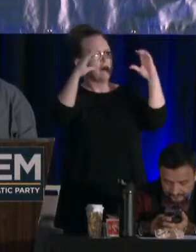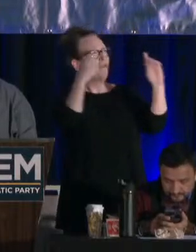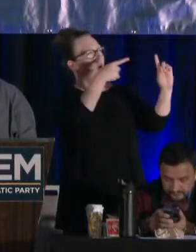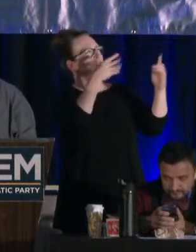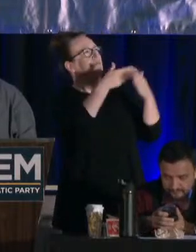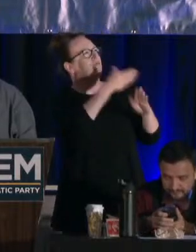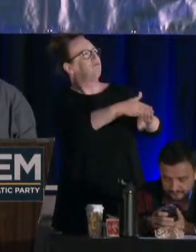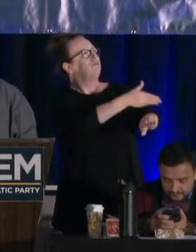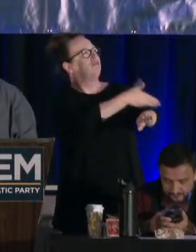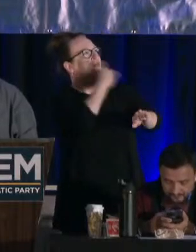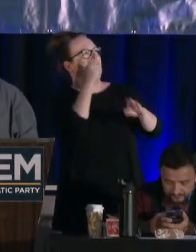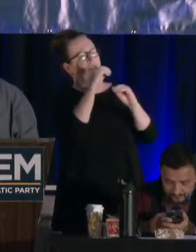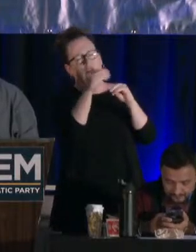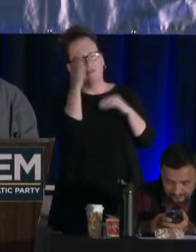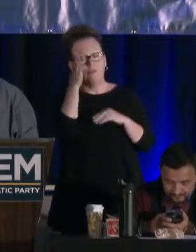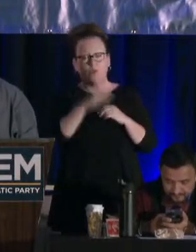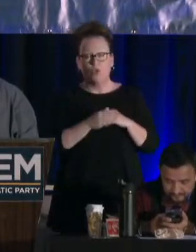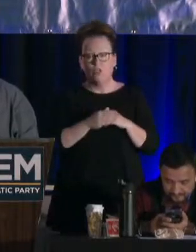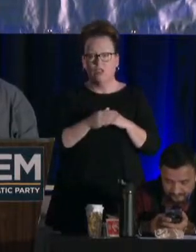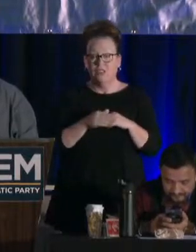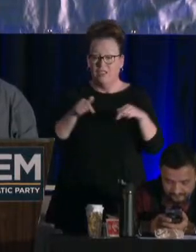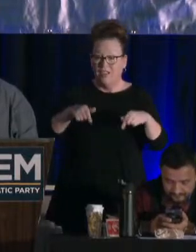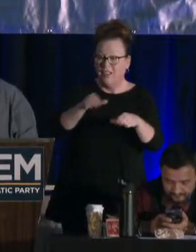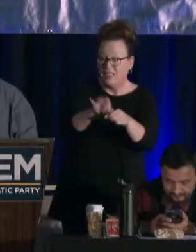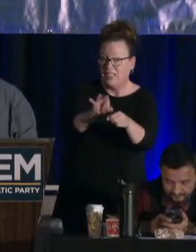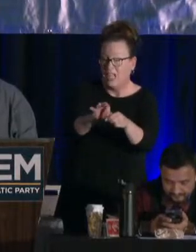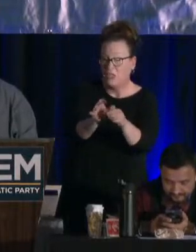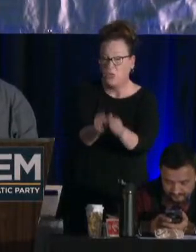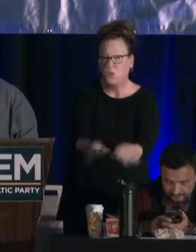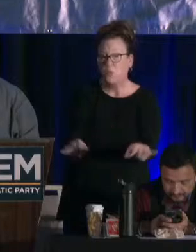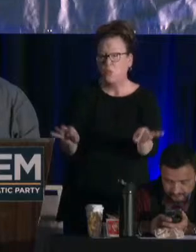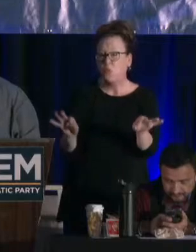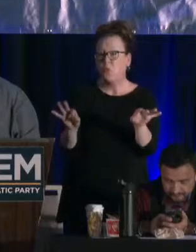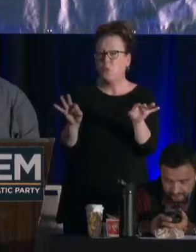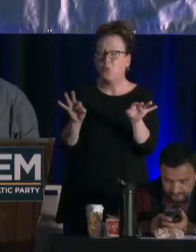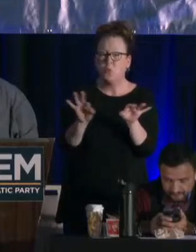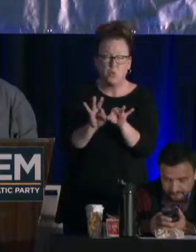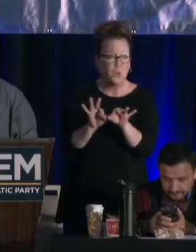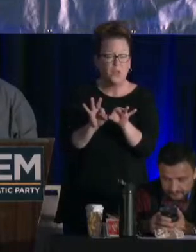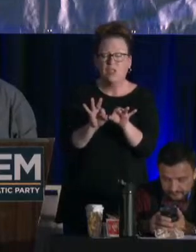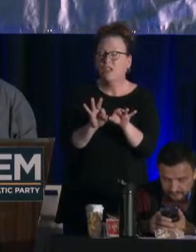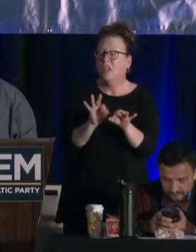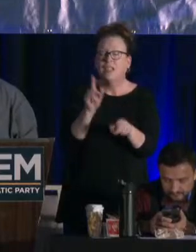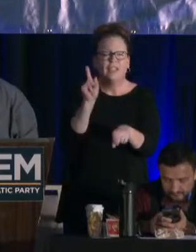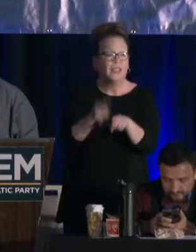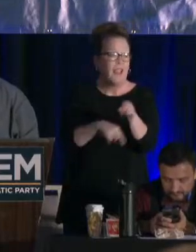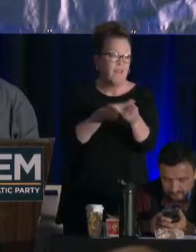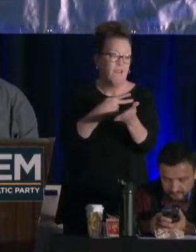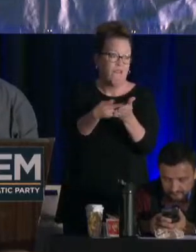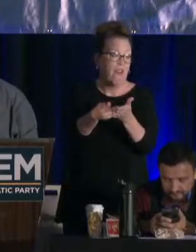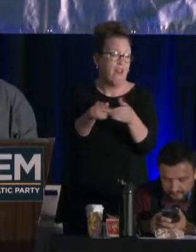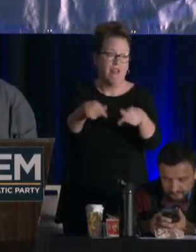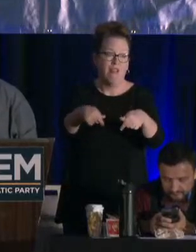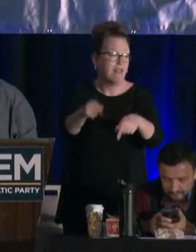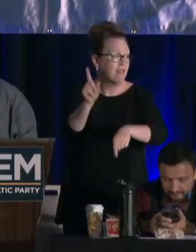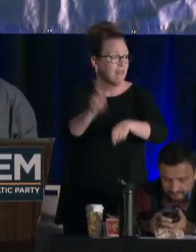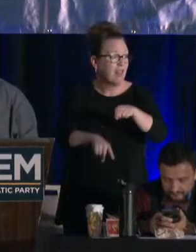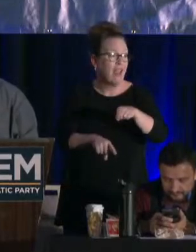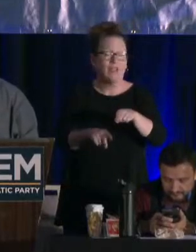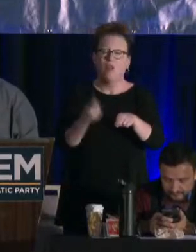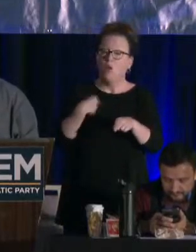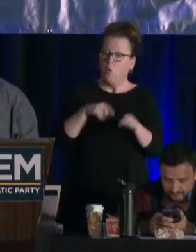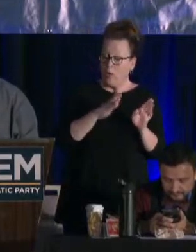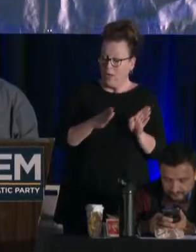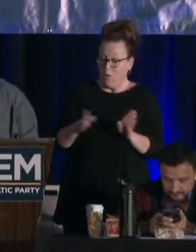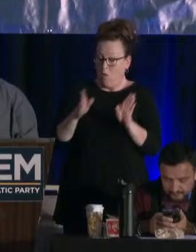The stakes of this election are monumental. Failure is simply not an option for us, and we on the